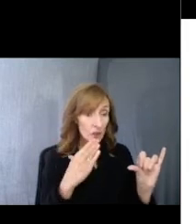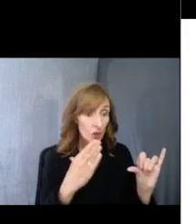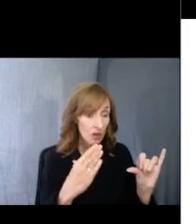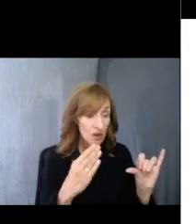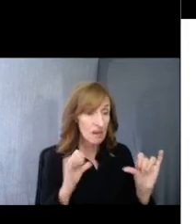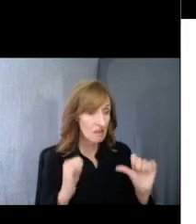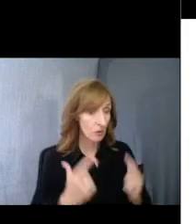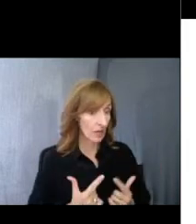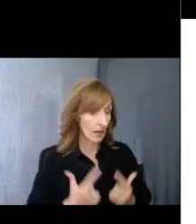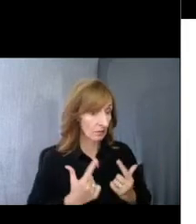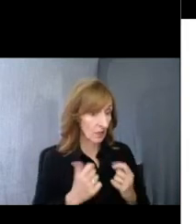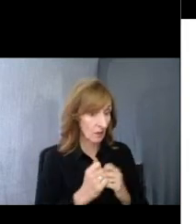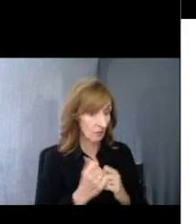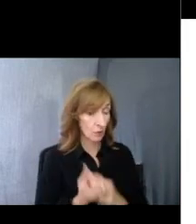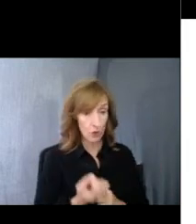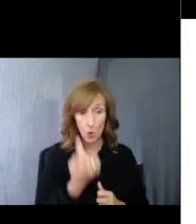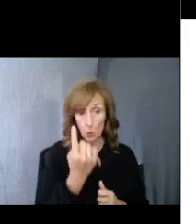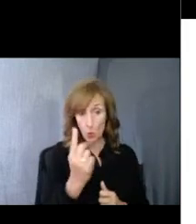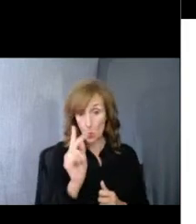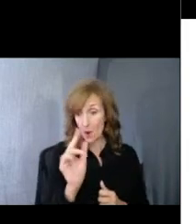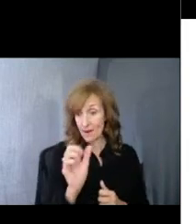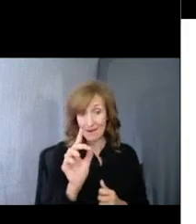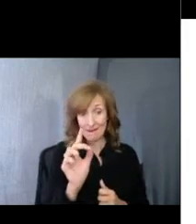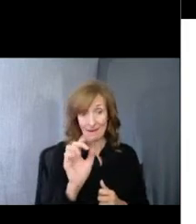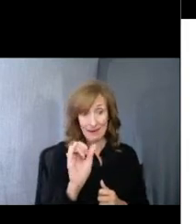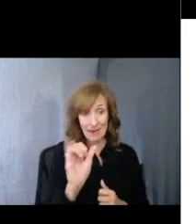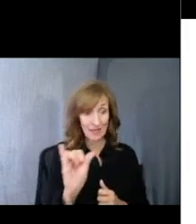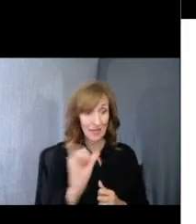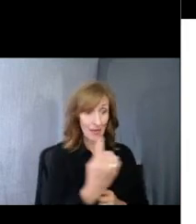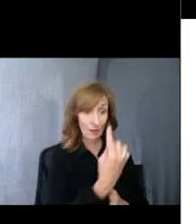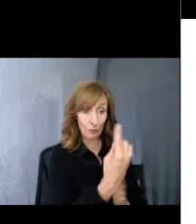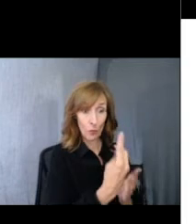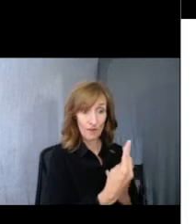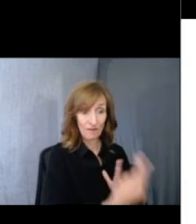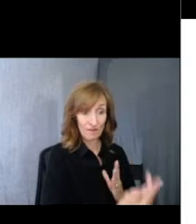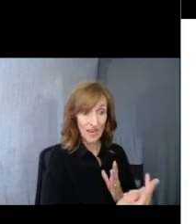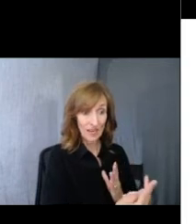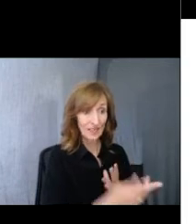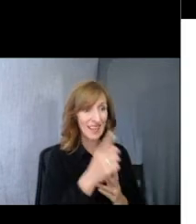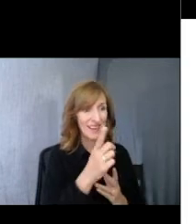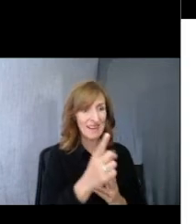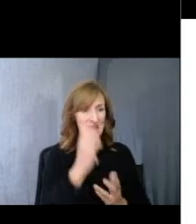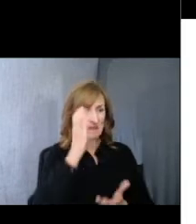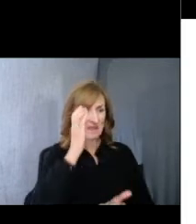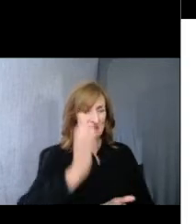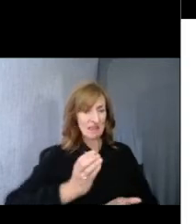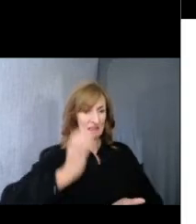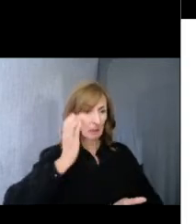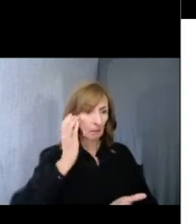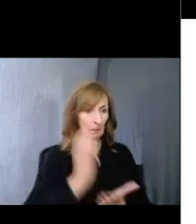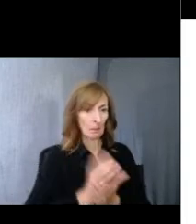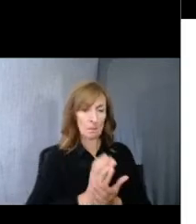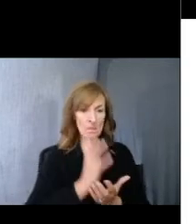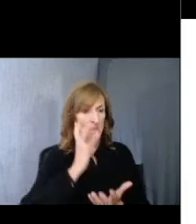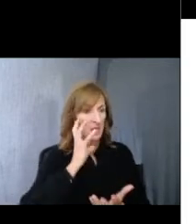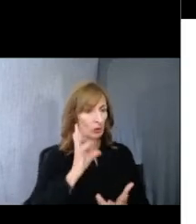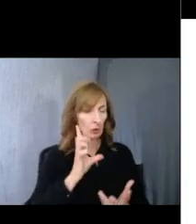functional. And this diagram, you could superimpose this pretty much any mammal. So us,